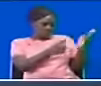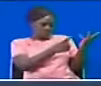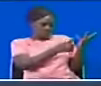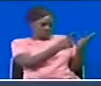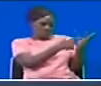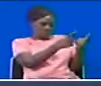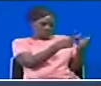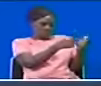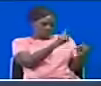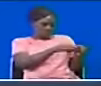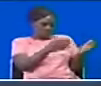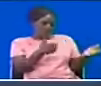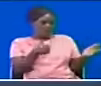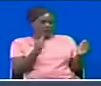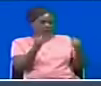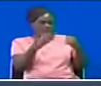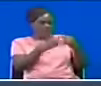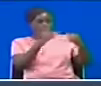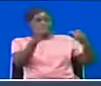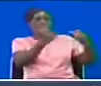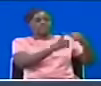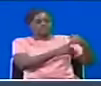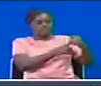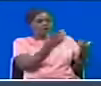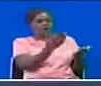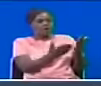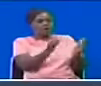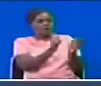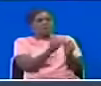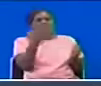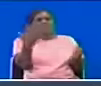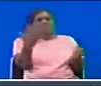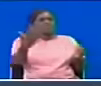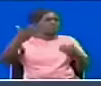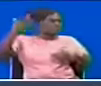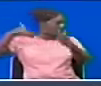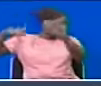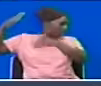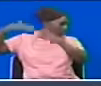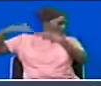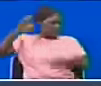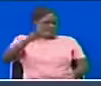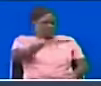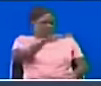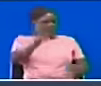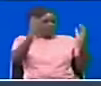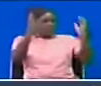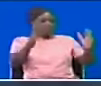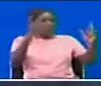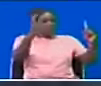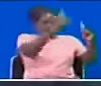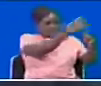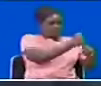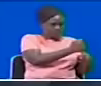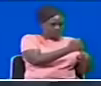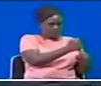the fact that this time around we have 86 women compared to 50 mm-hmm. in the previous 10 parliaments, it's a big, big thing. Yeah. And